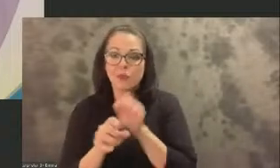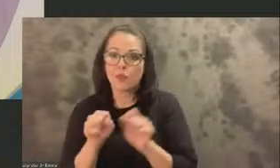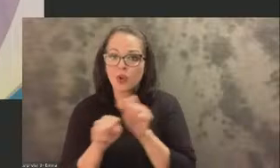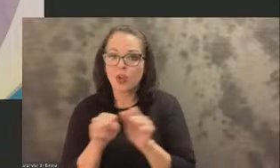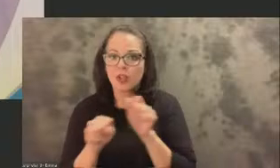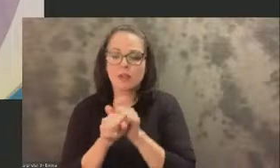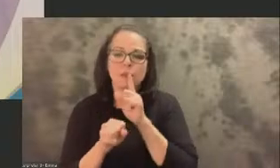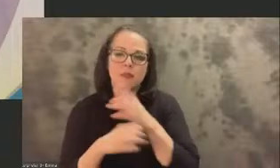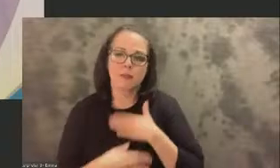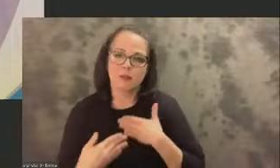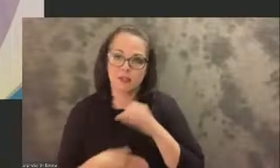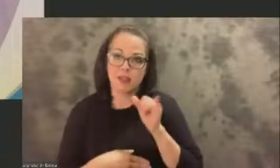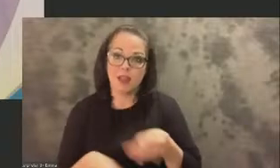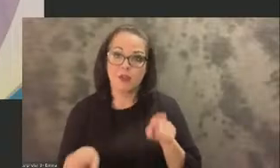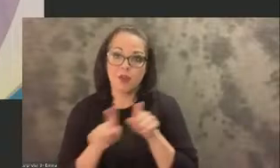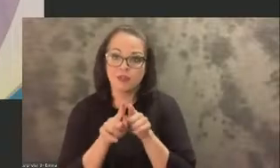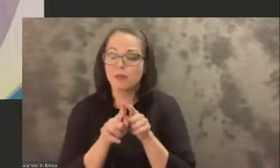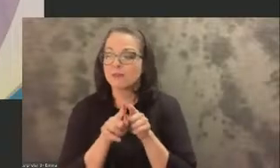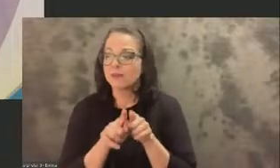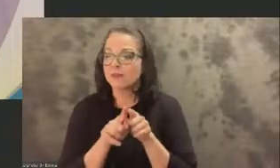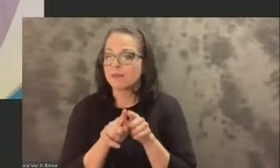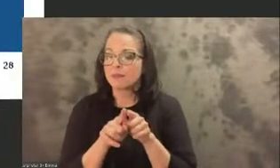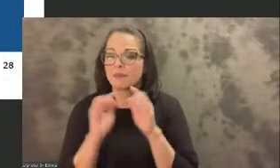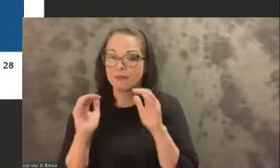appreciation. Can we go to the next slide?